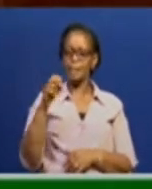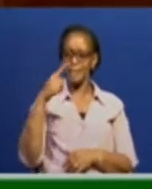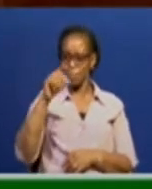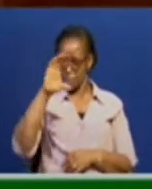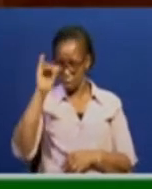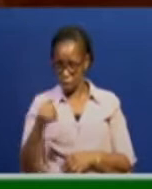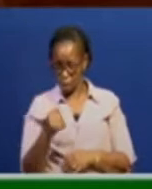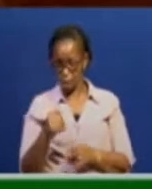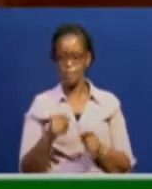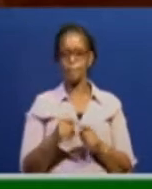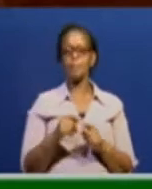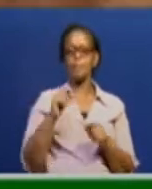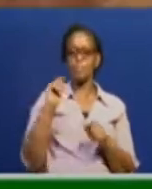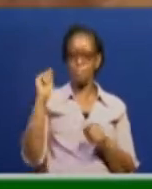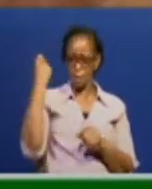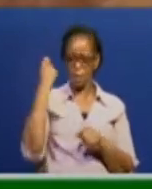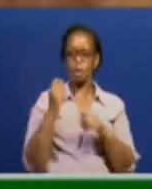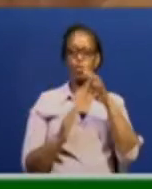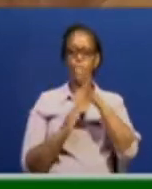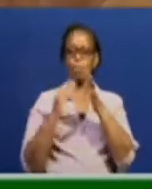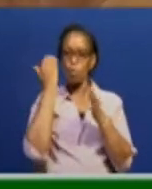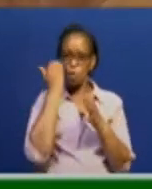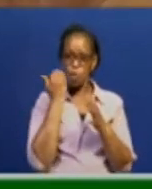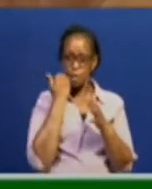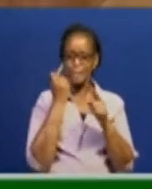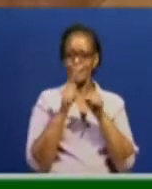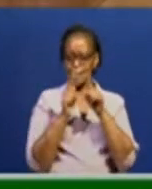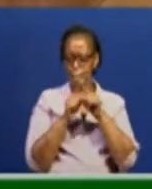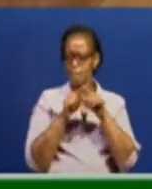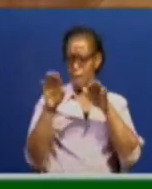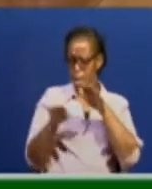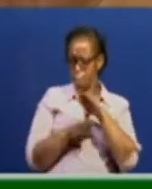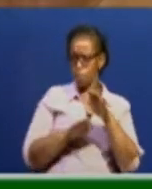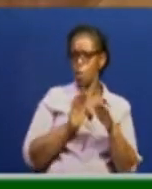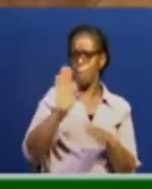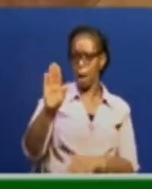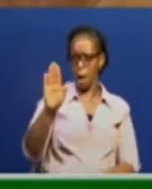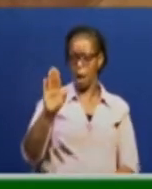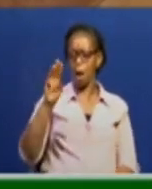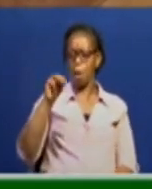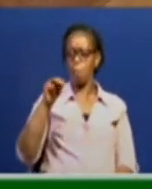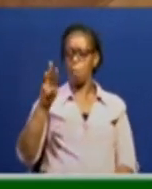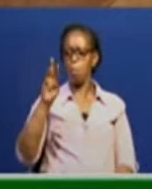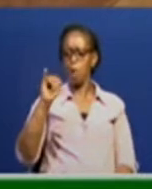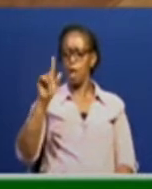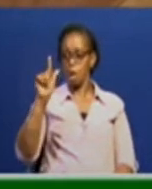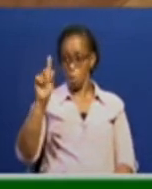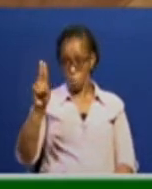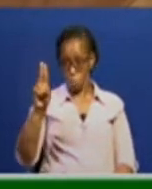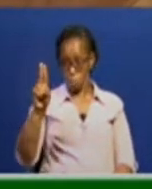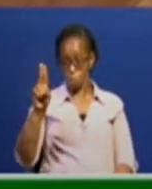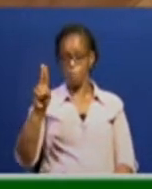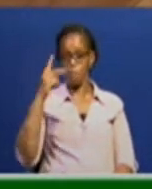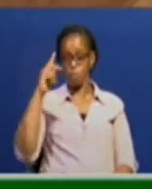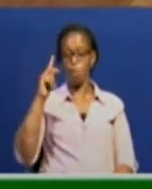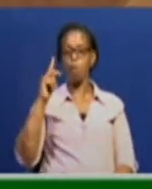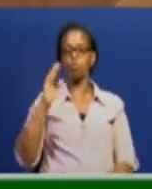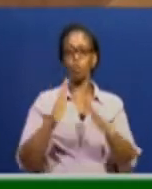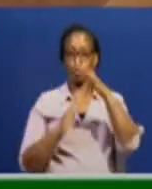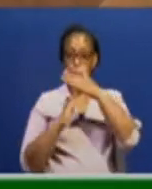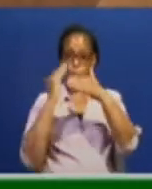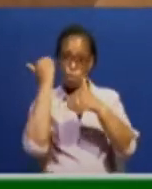Her Lady Justice Philomena Mbete Nwilu, MGH, Deputy Chief Justice and Vice President of the Supreme